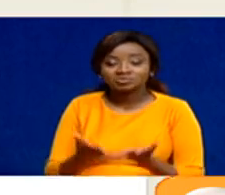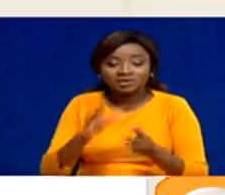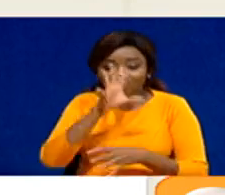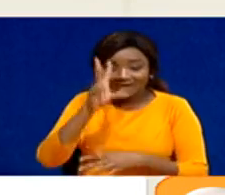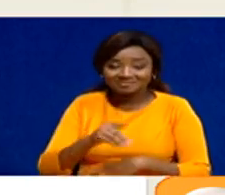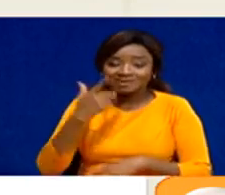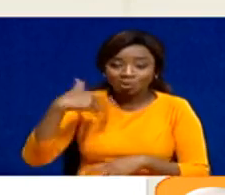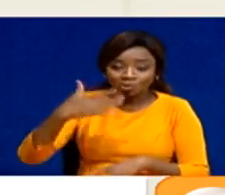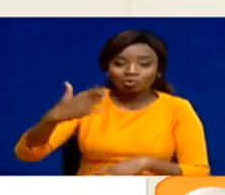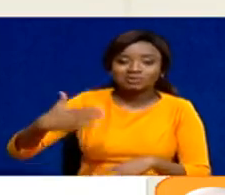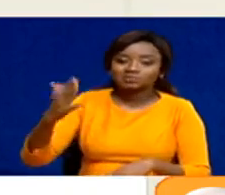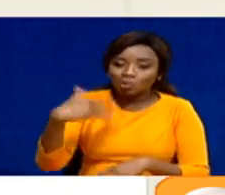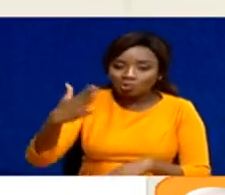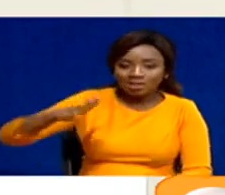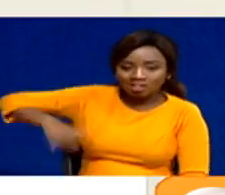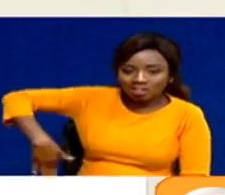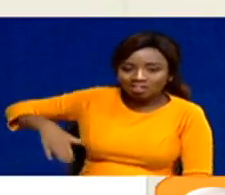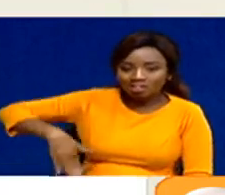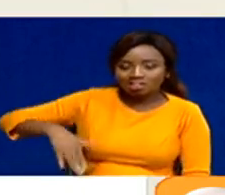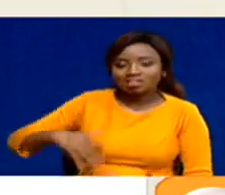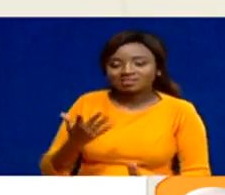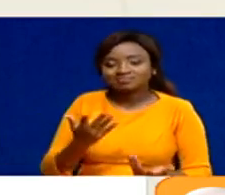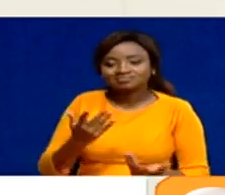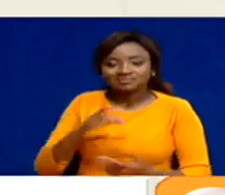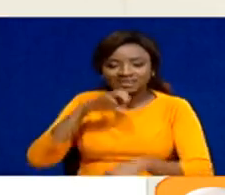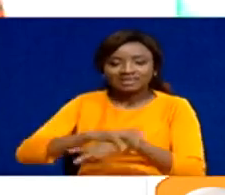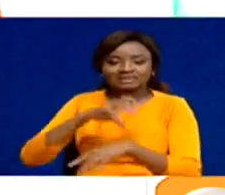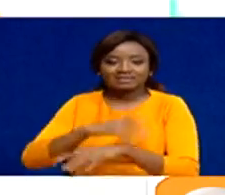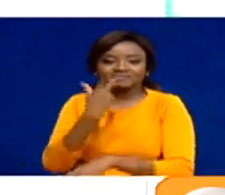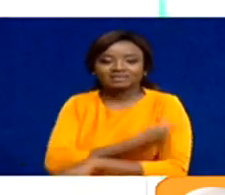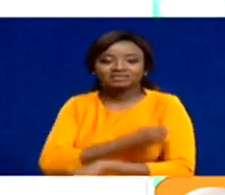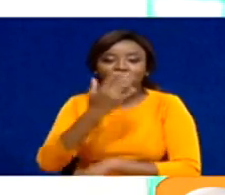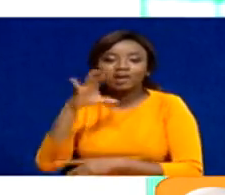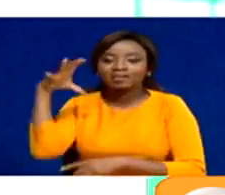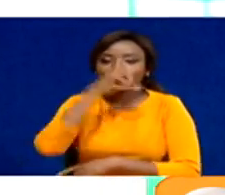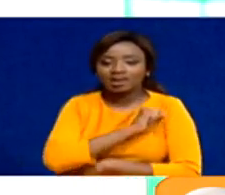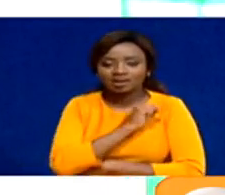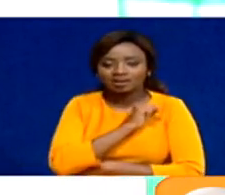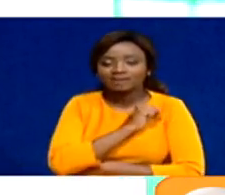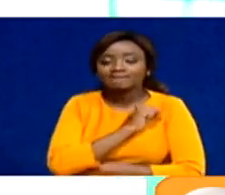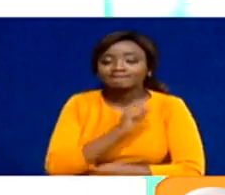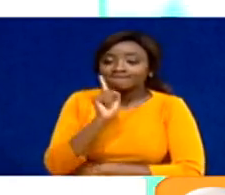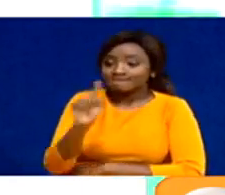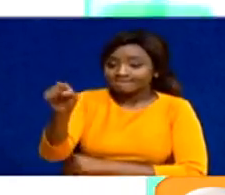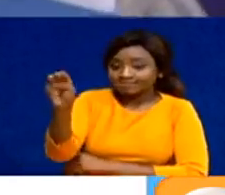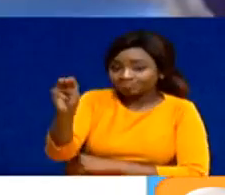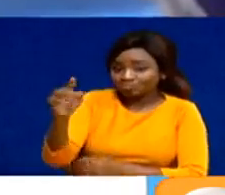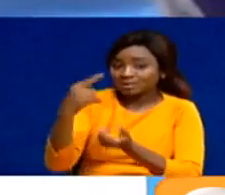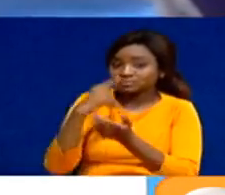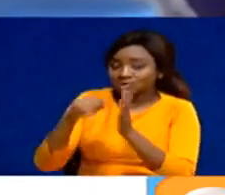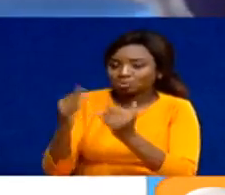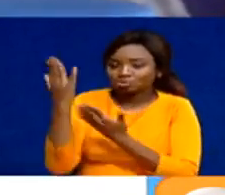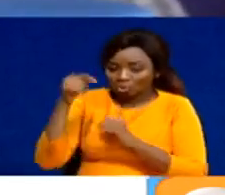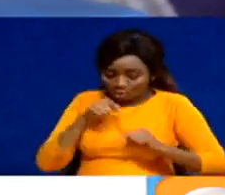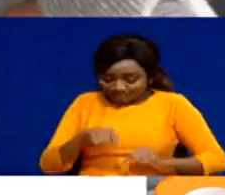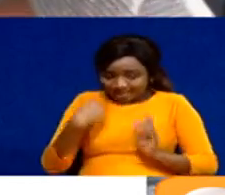behind, not because of want, but because of lack. Moderna says it hopes to use the facility to